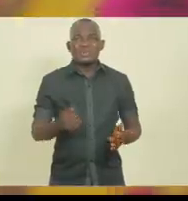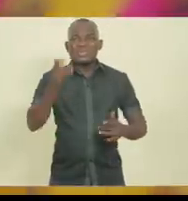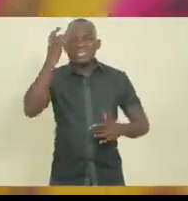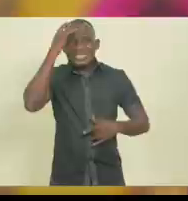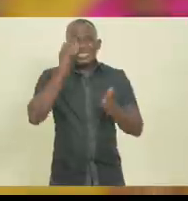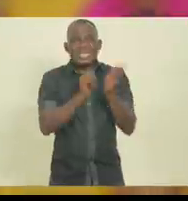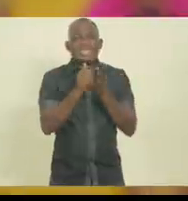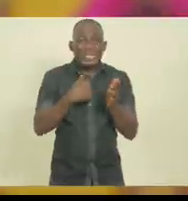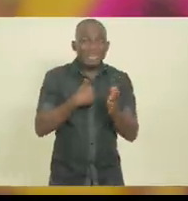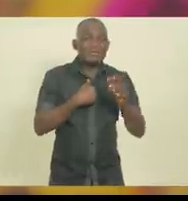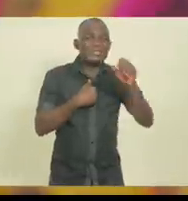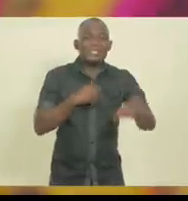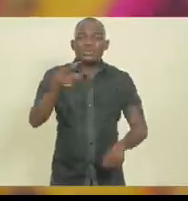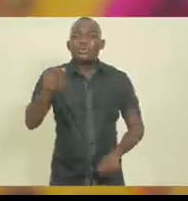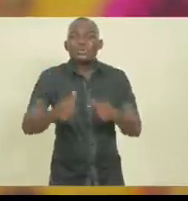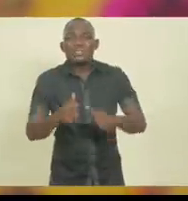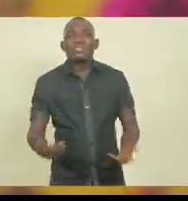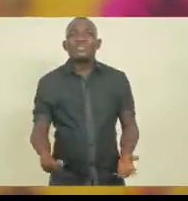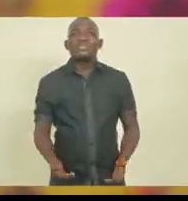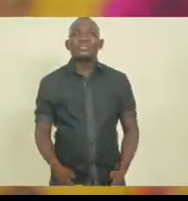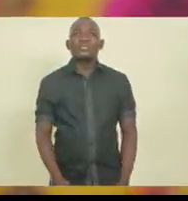Answer yes or no.